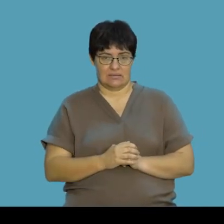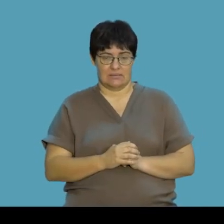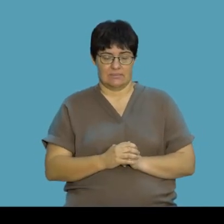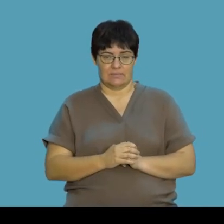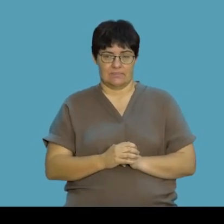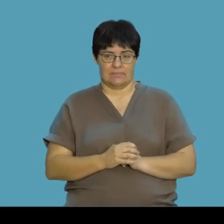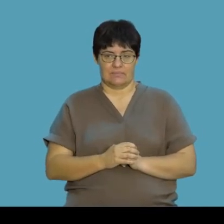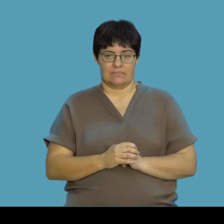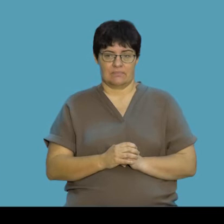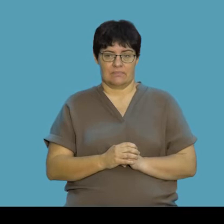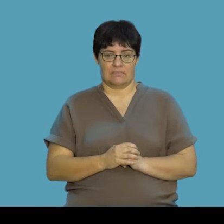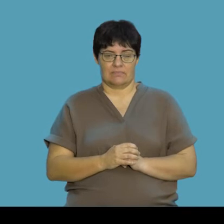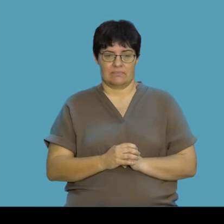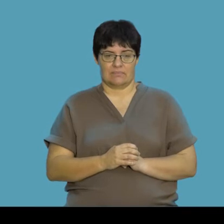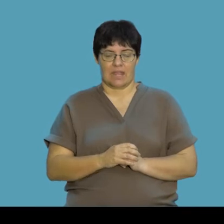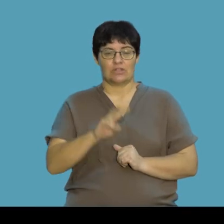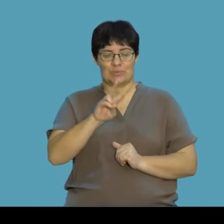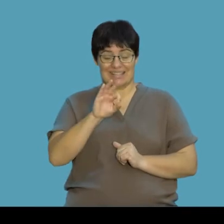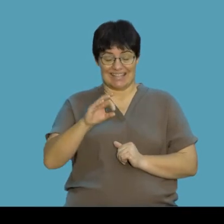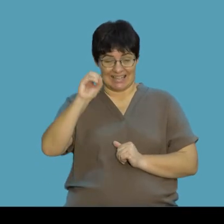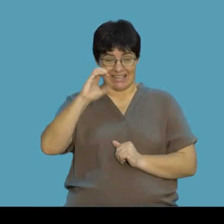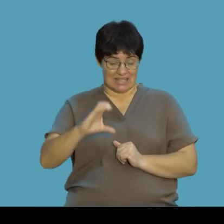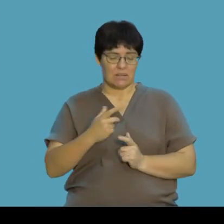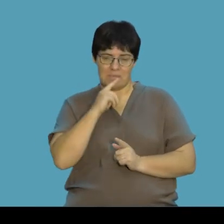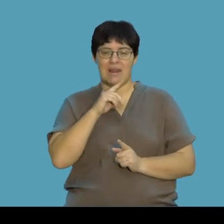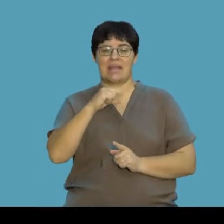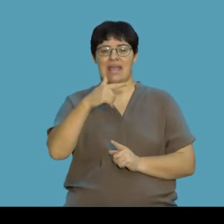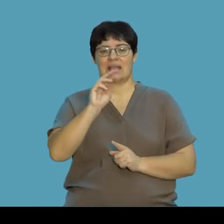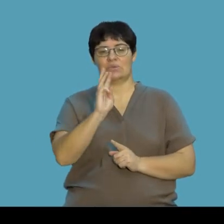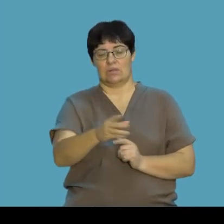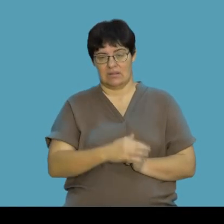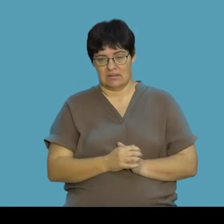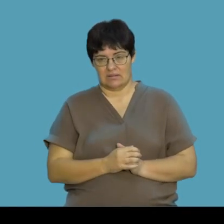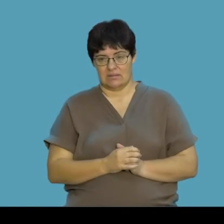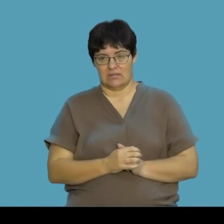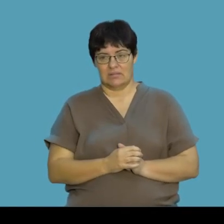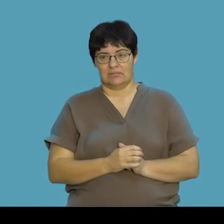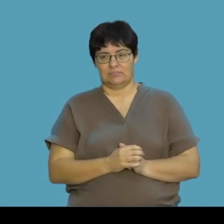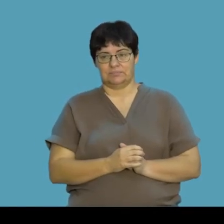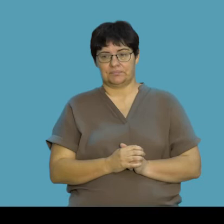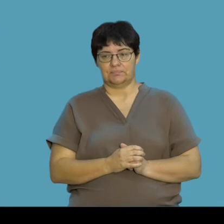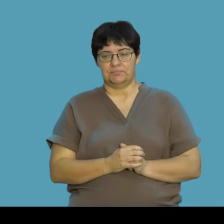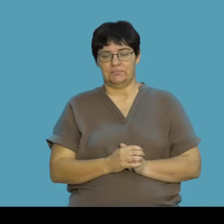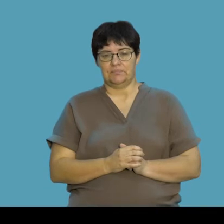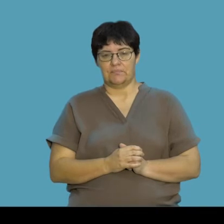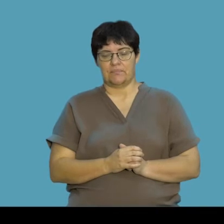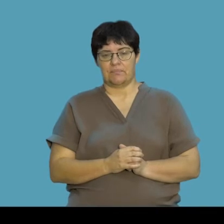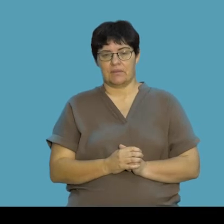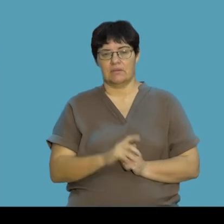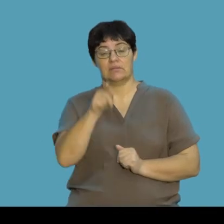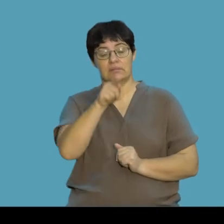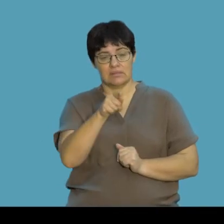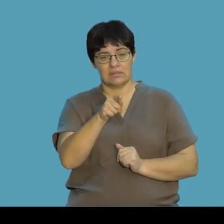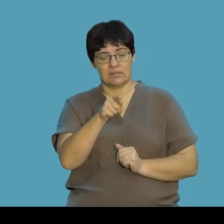a gas at 23 degrees Celsius, okay? Now, the long and short of this is that the state